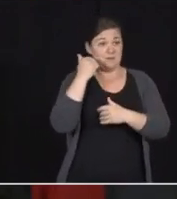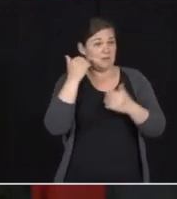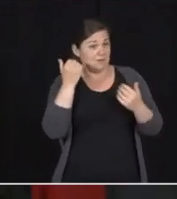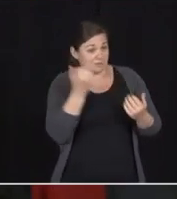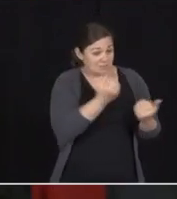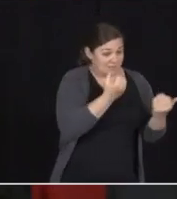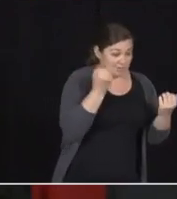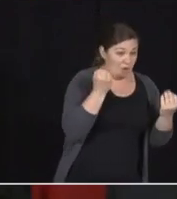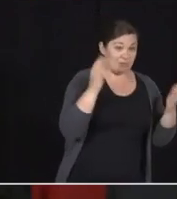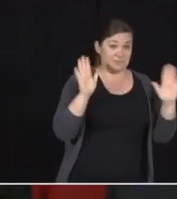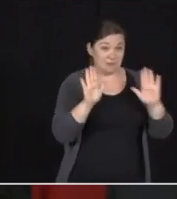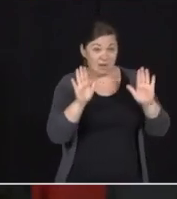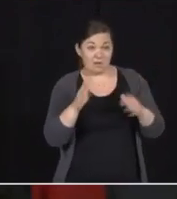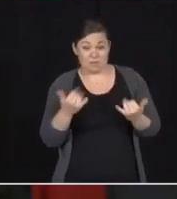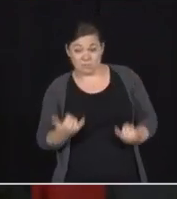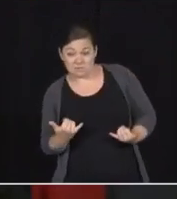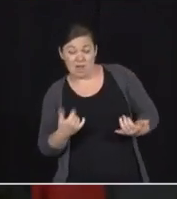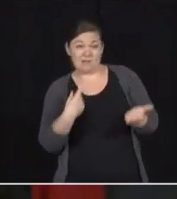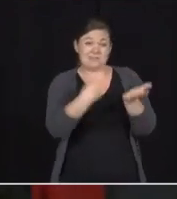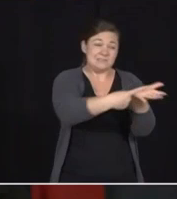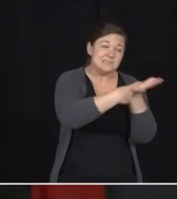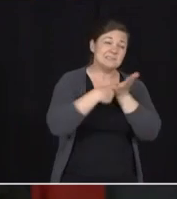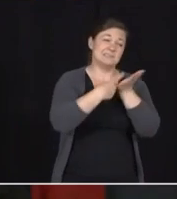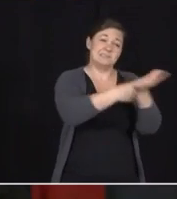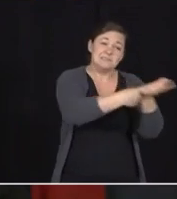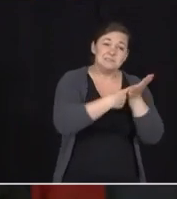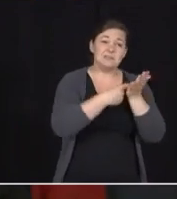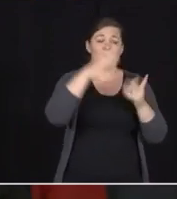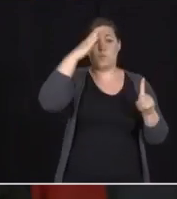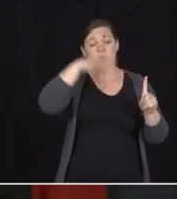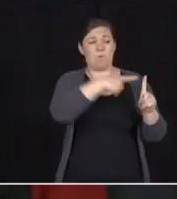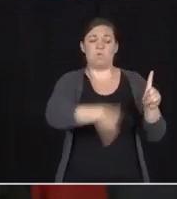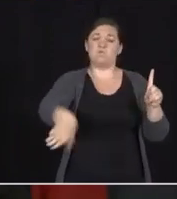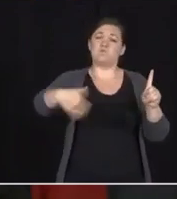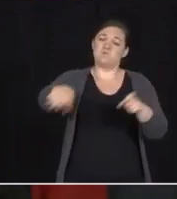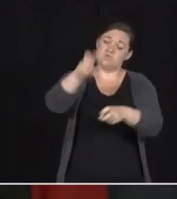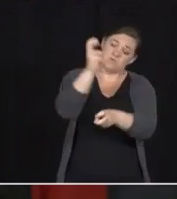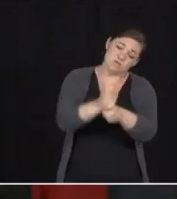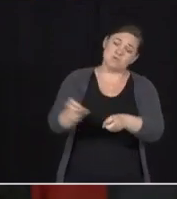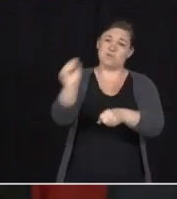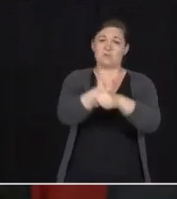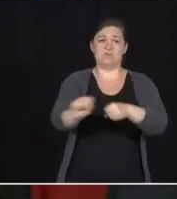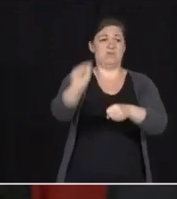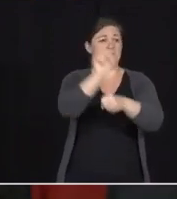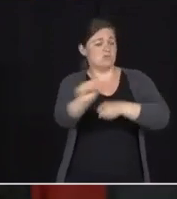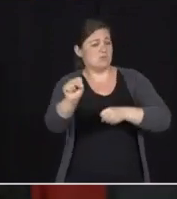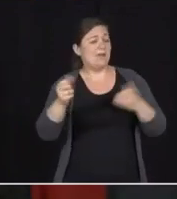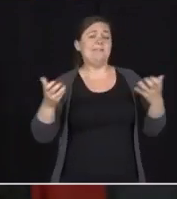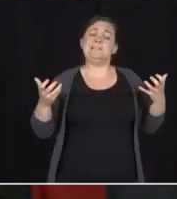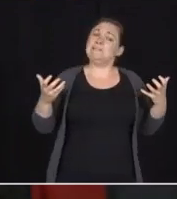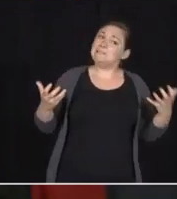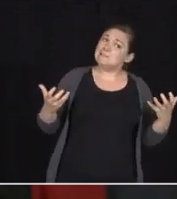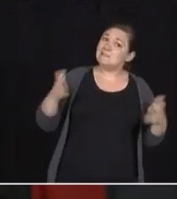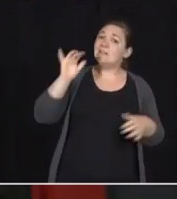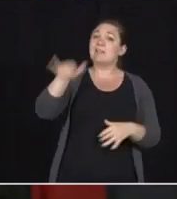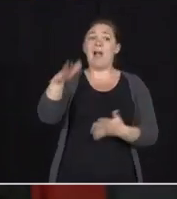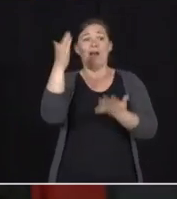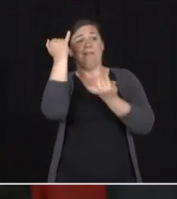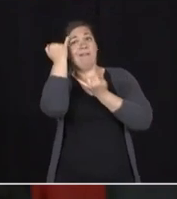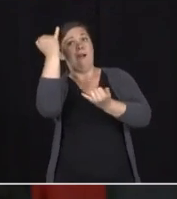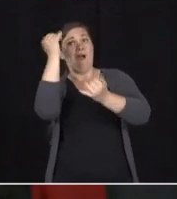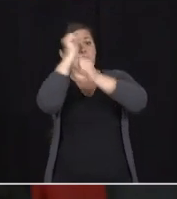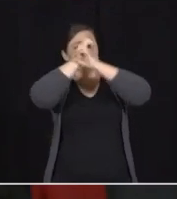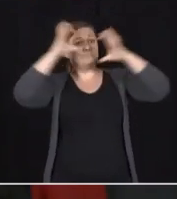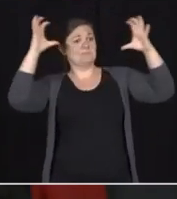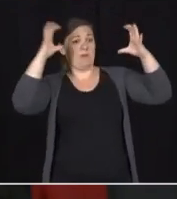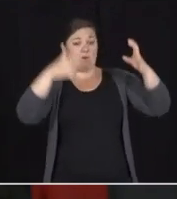So he's working his back off. And as to have two tiers of opening up the province, it just doesn't make sense. The people of